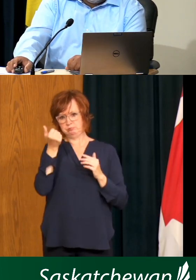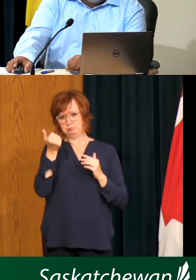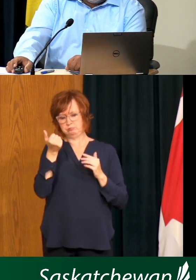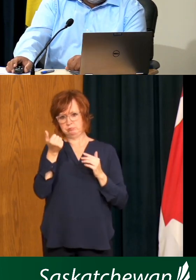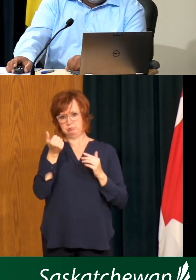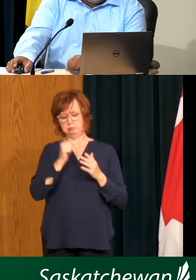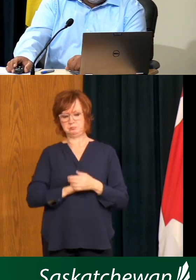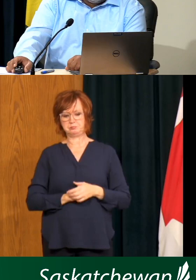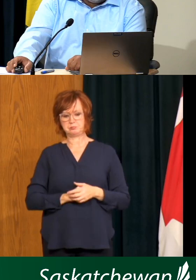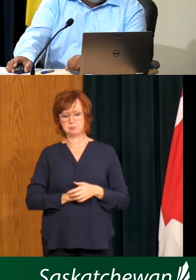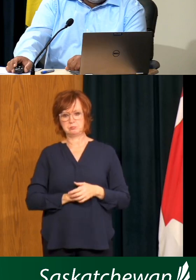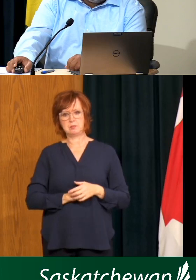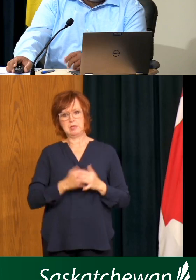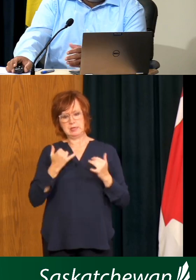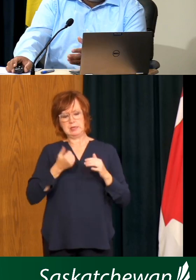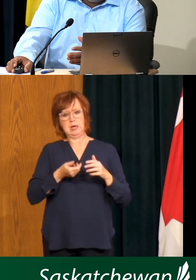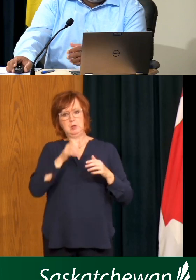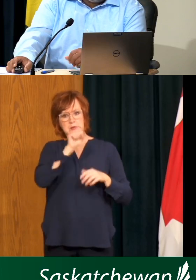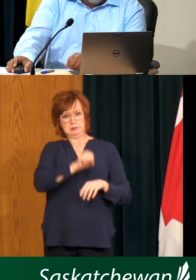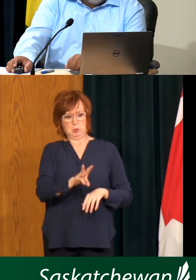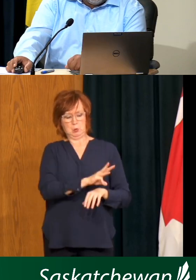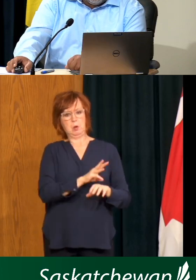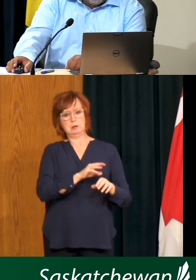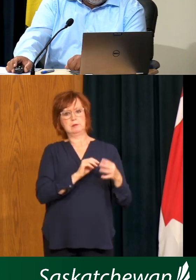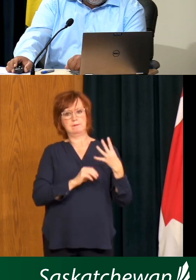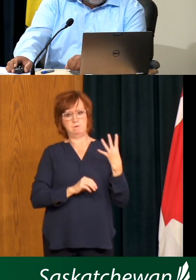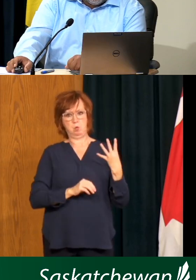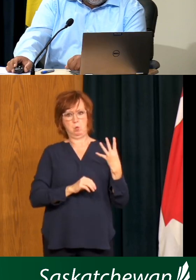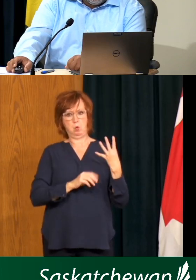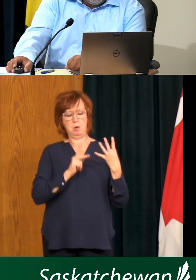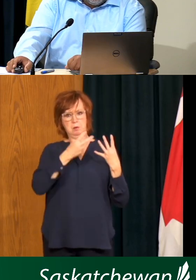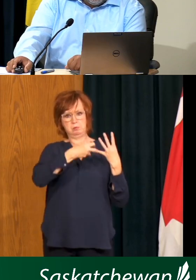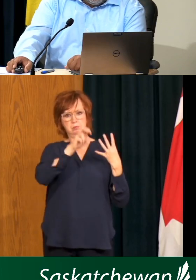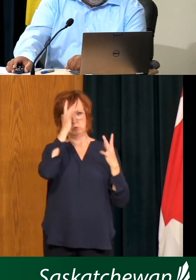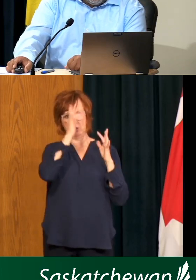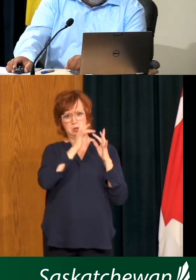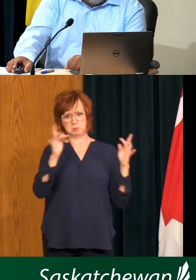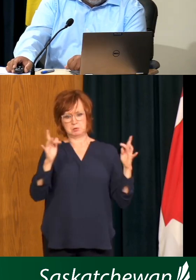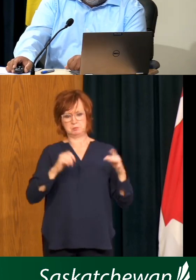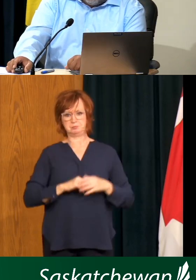bit because of the localized outbreak in the southwest, so 4 hospitalizations in the south currently.